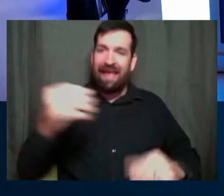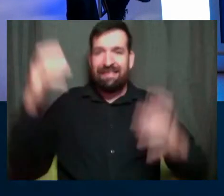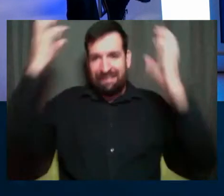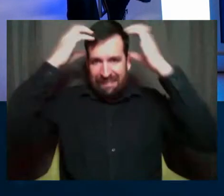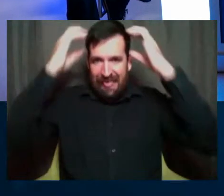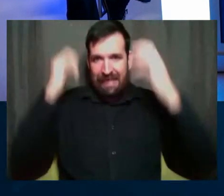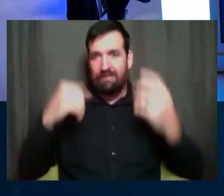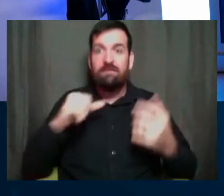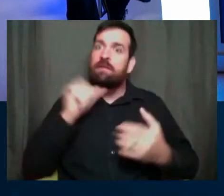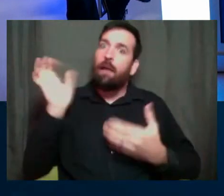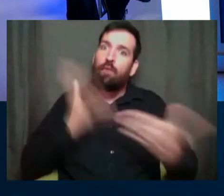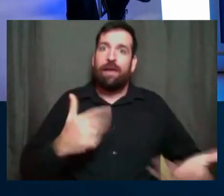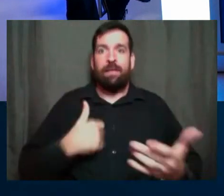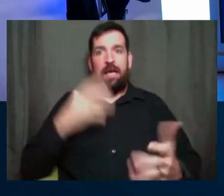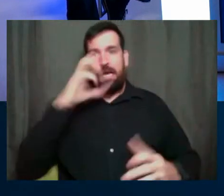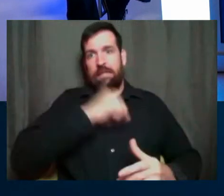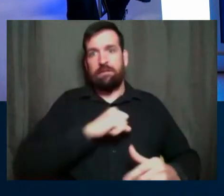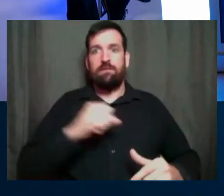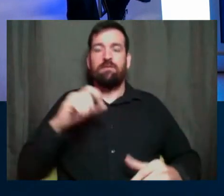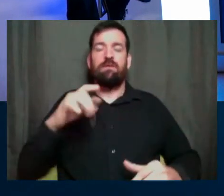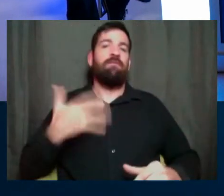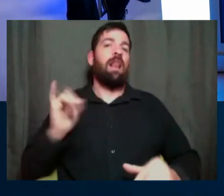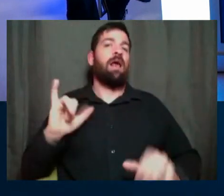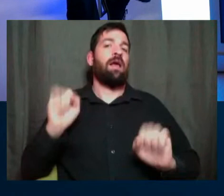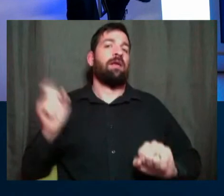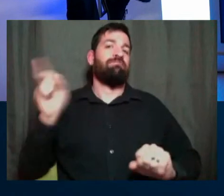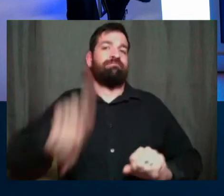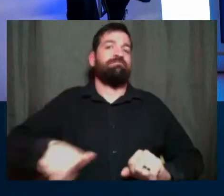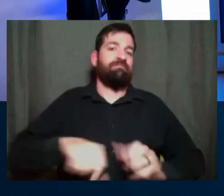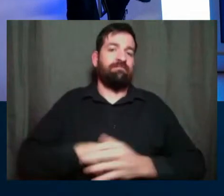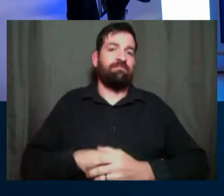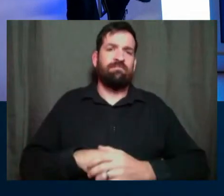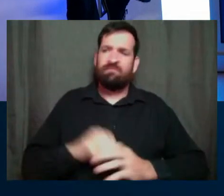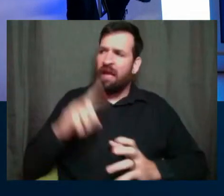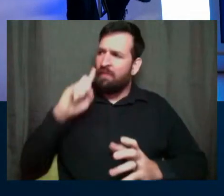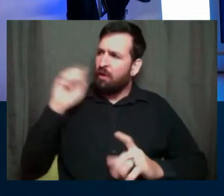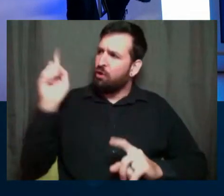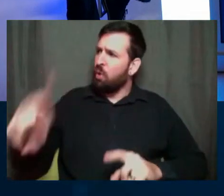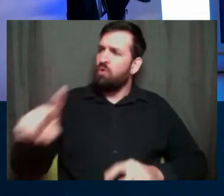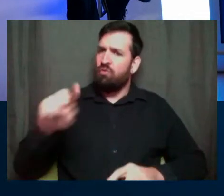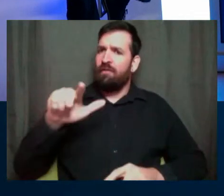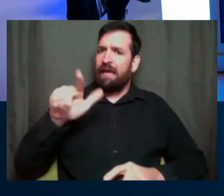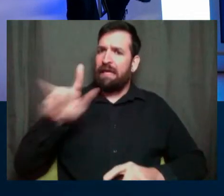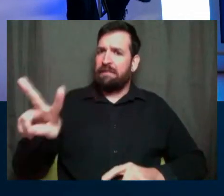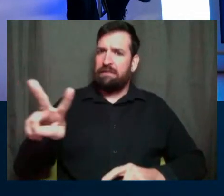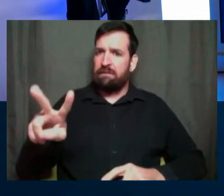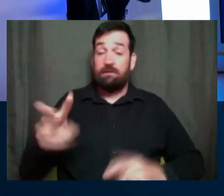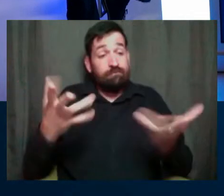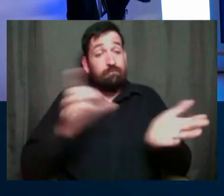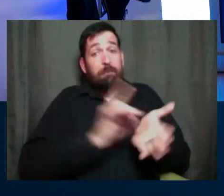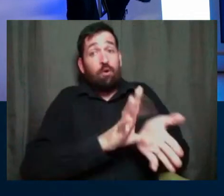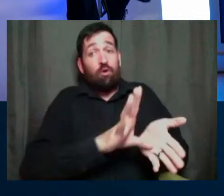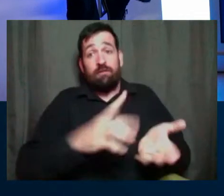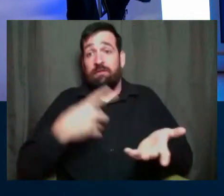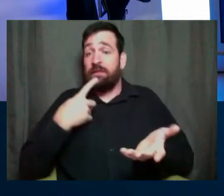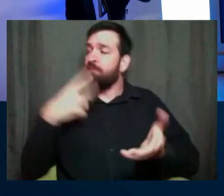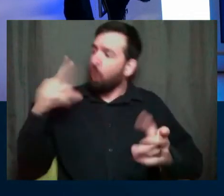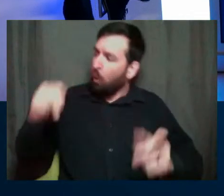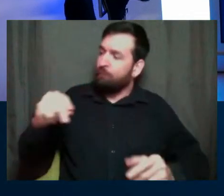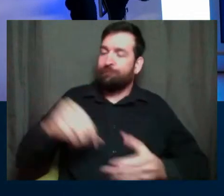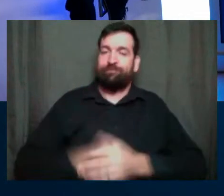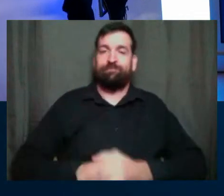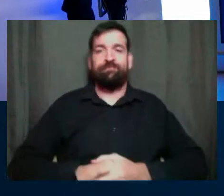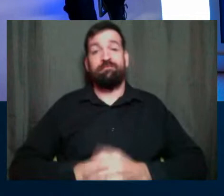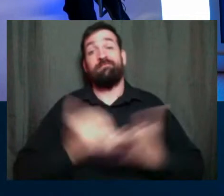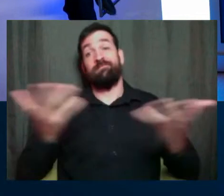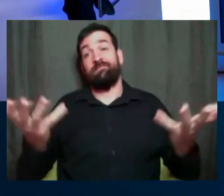taking me, evidently. I thought I got to go when they were here last time. I thought I've been you were booted. going to Vegas. Vegas, I've been booted. You heard us. Do I get to Oh, go? I don't Nope. know. Maybe, I don't know. Okay. Maybe you can